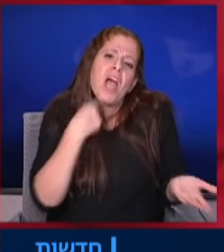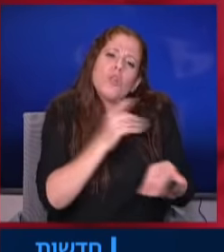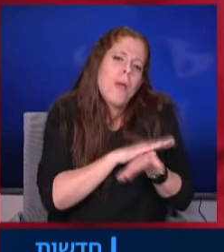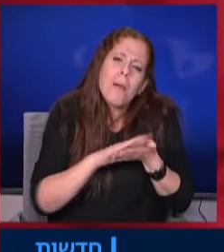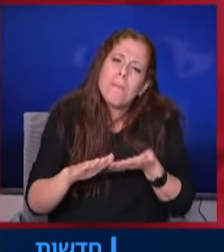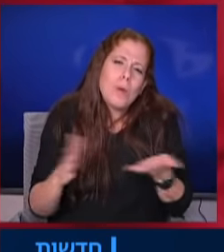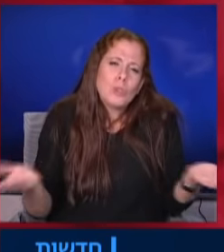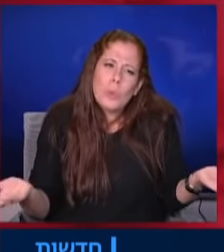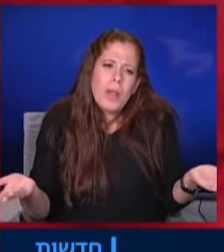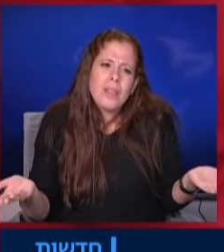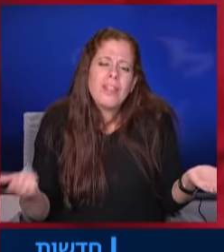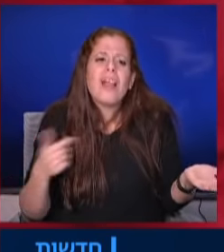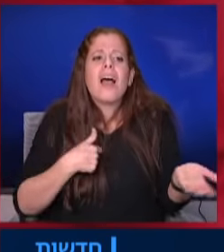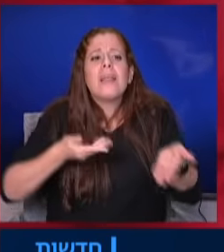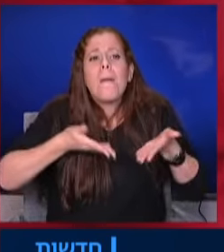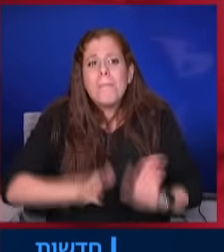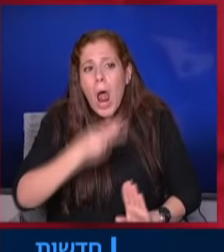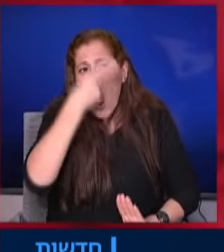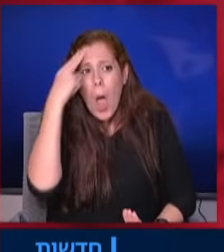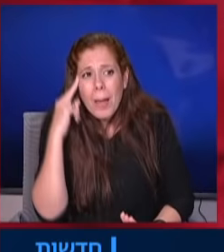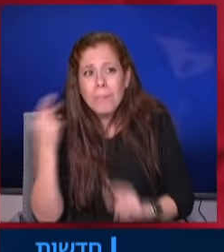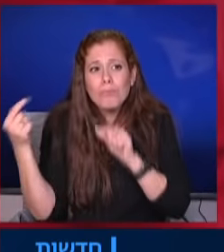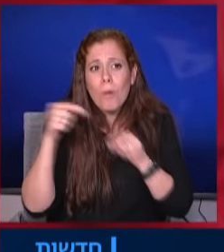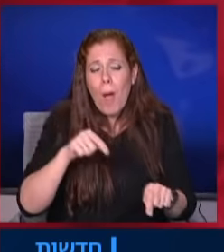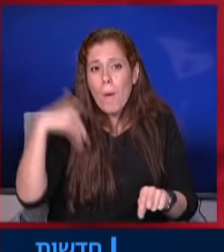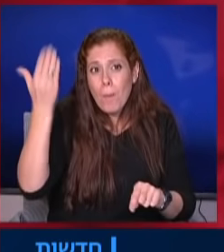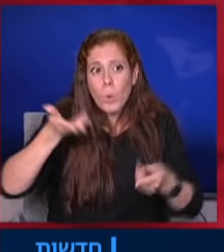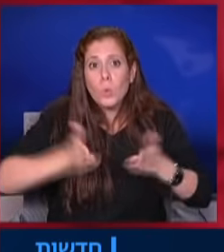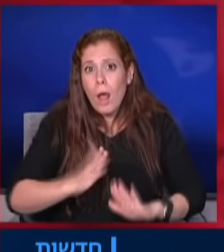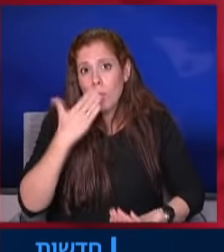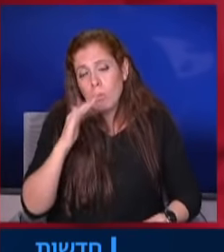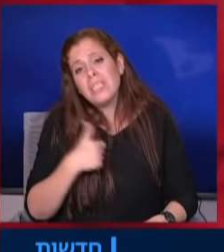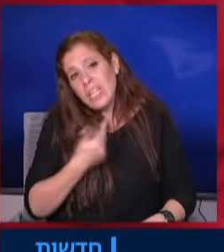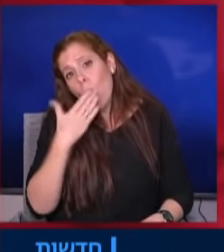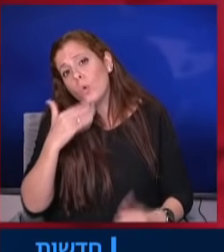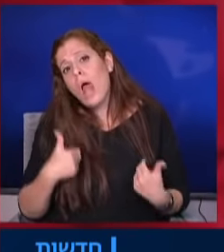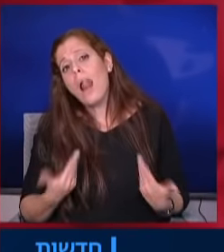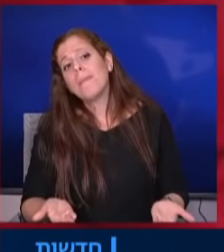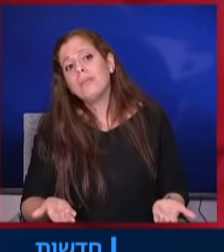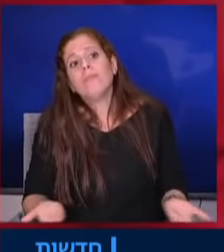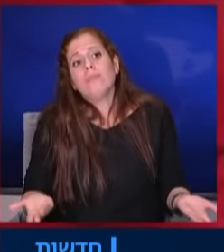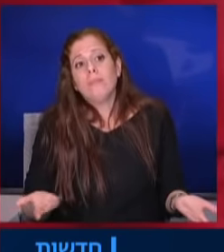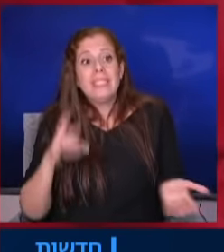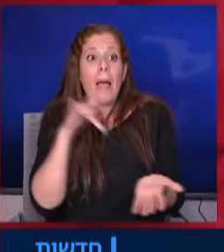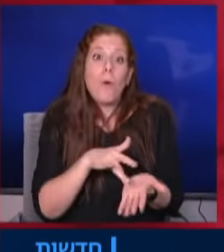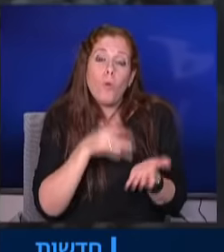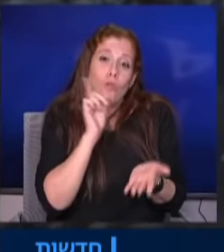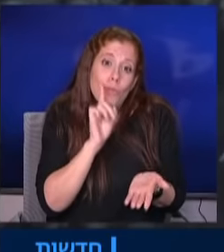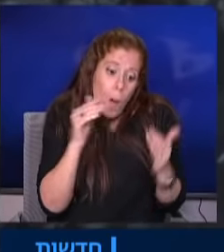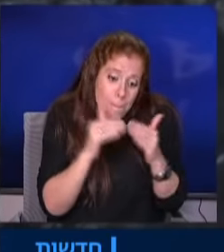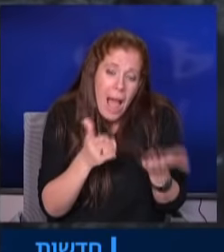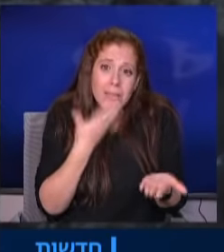it easy, like I'm expat parents, born in Jerusalem, so I'm a Jerusalemite. Jerusalem. That's the most thing I call home, Jerusalem.